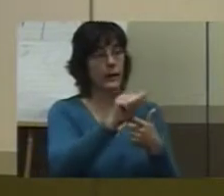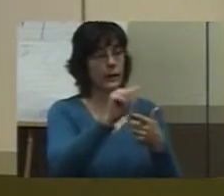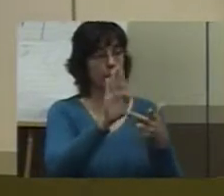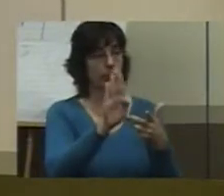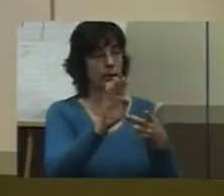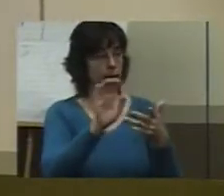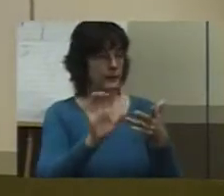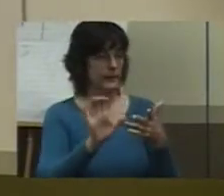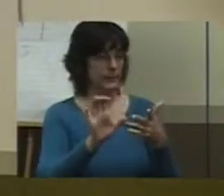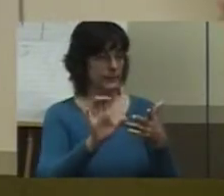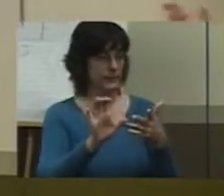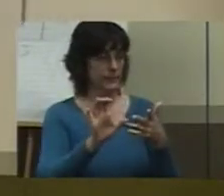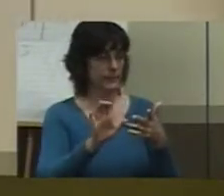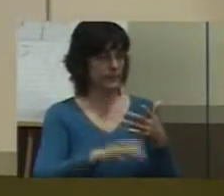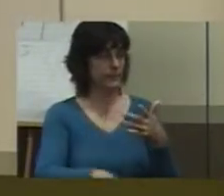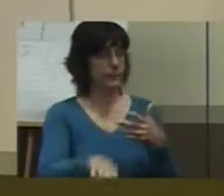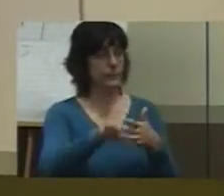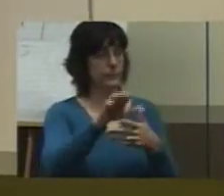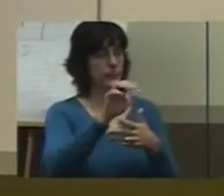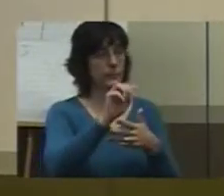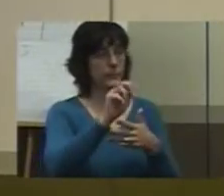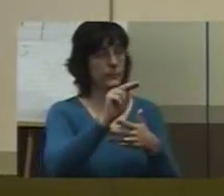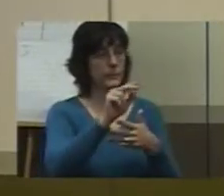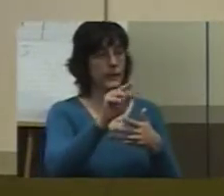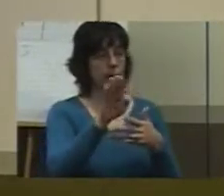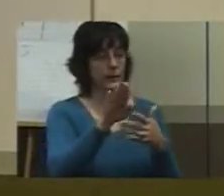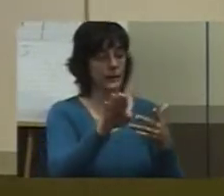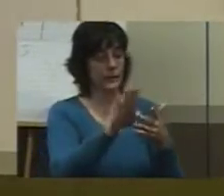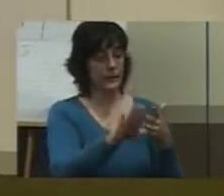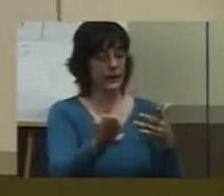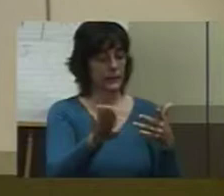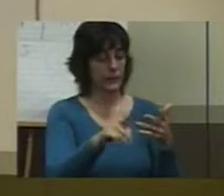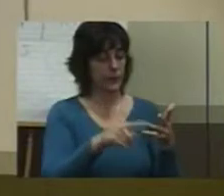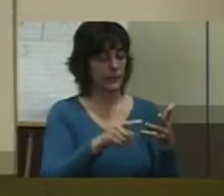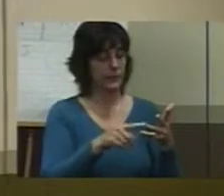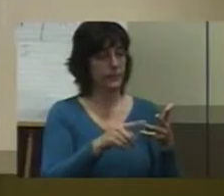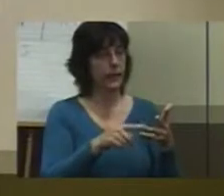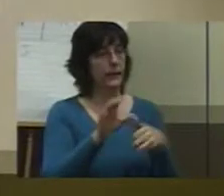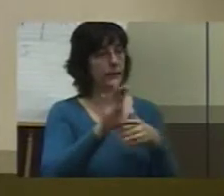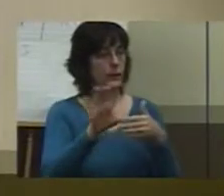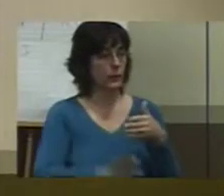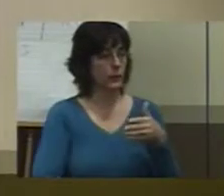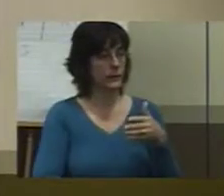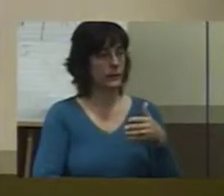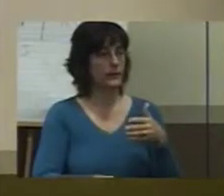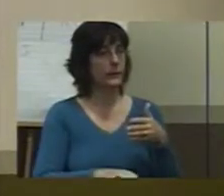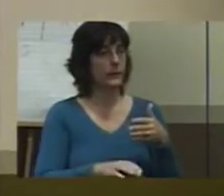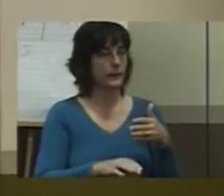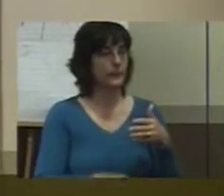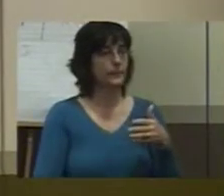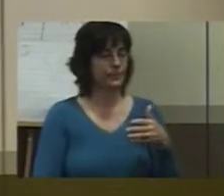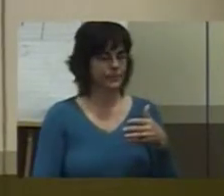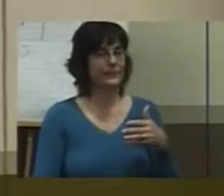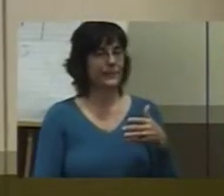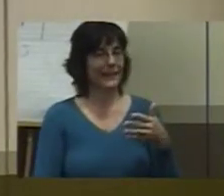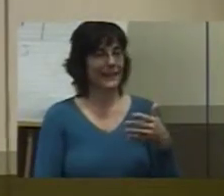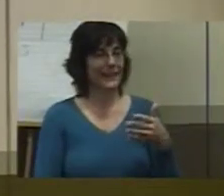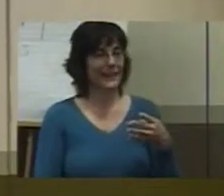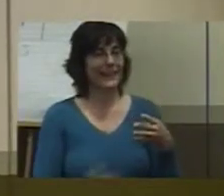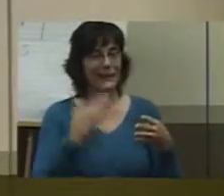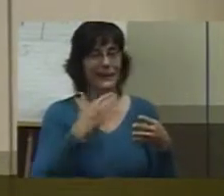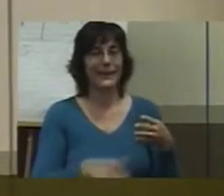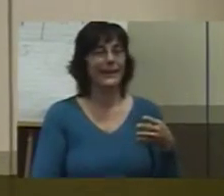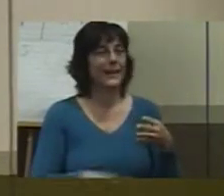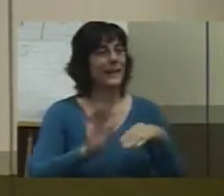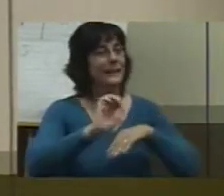the B, and the C. The antecedent, the behavior itself, and the consequence. Okay? You're also going to be looking